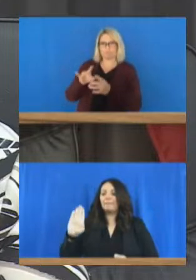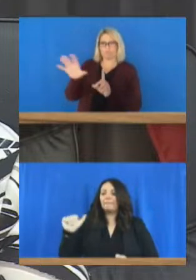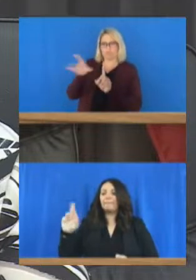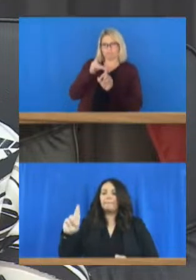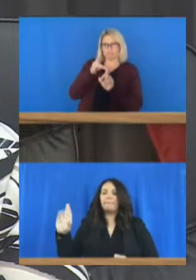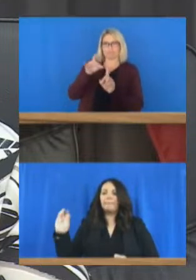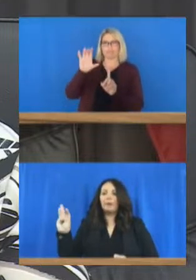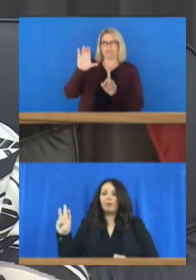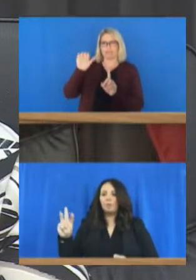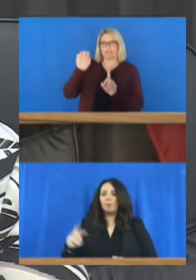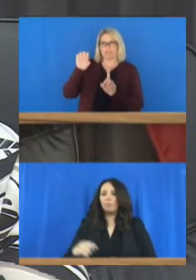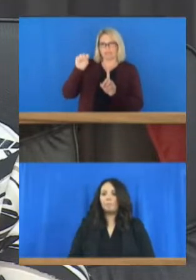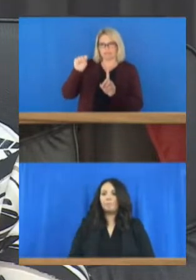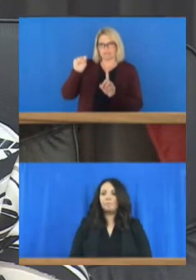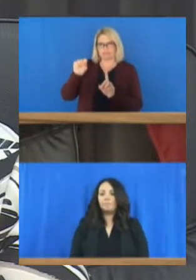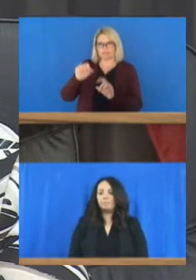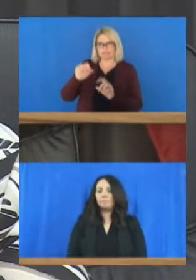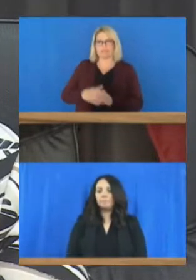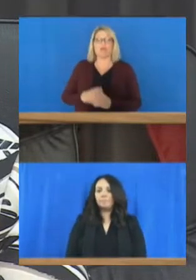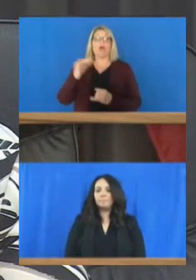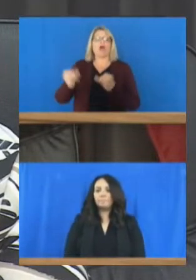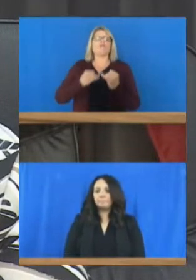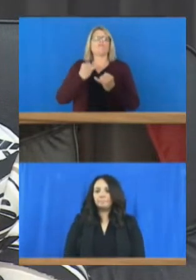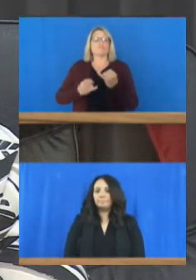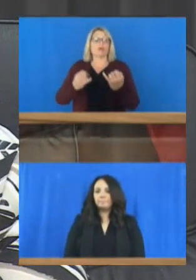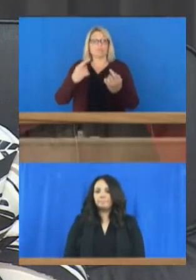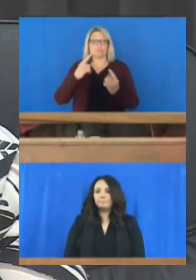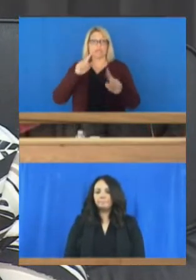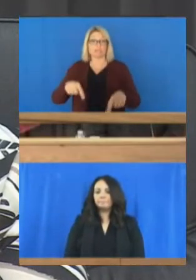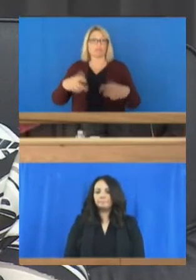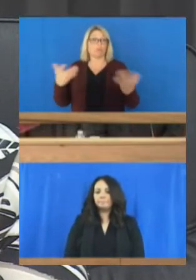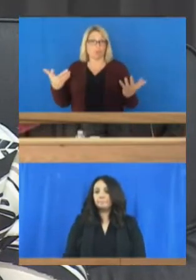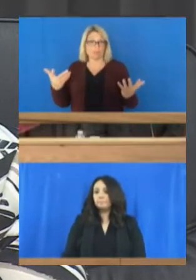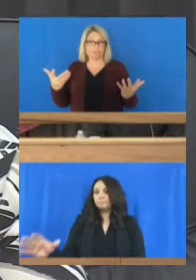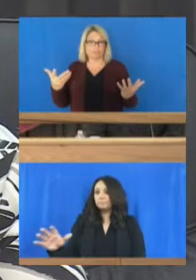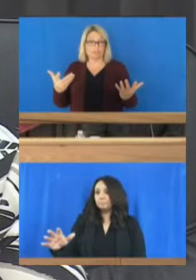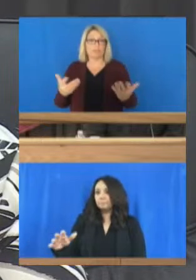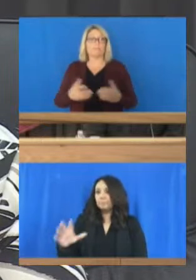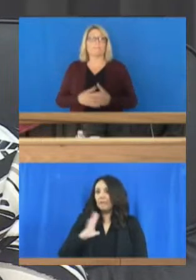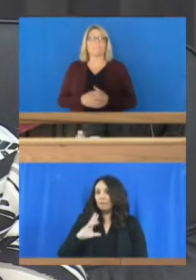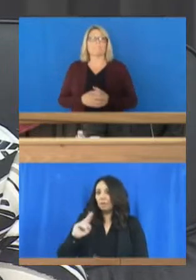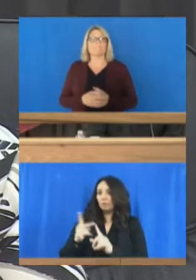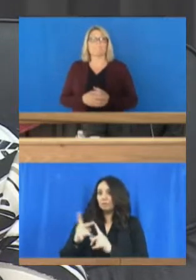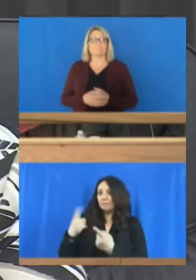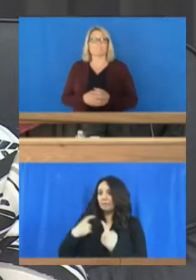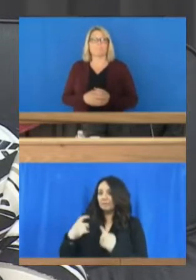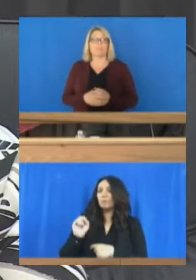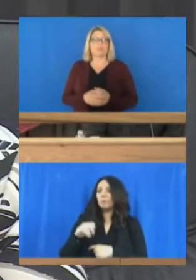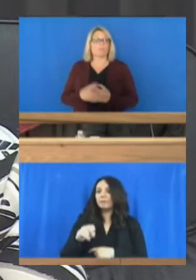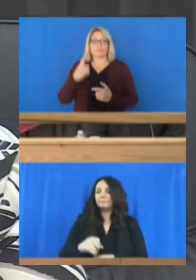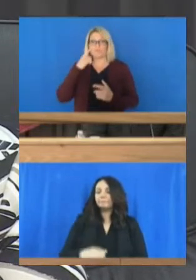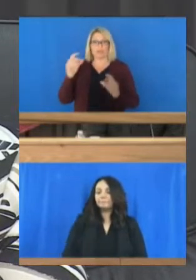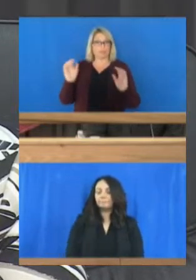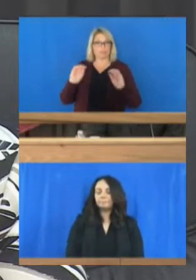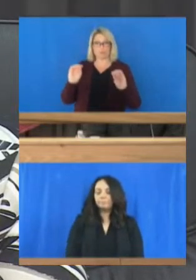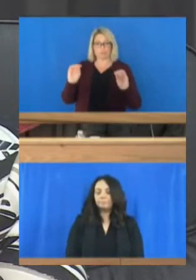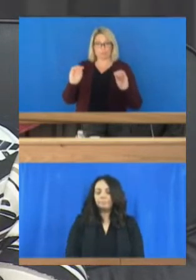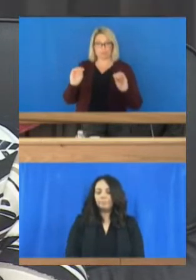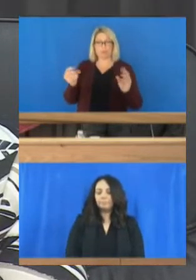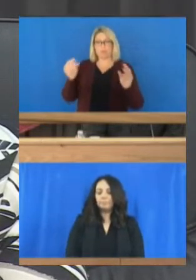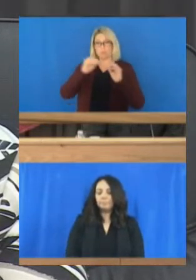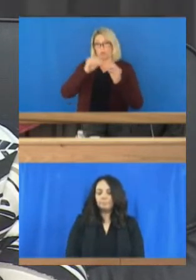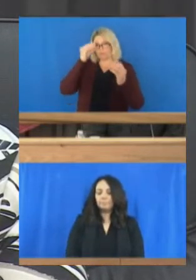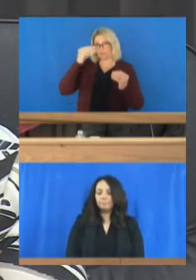and residents who were not close contacts at this time, but I don't have the exact number of cases and